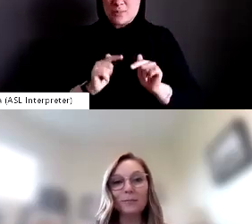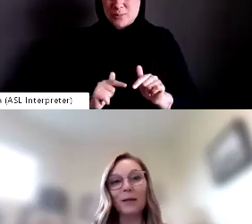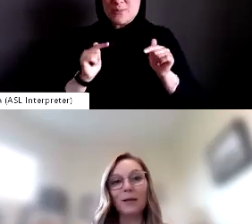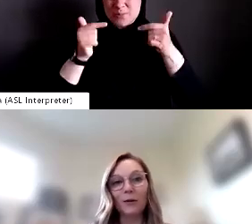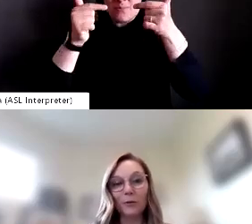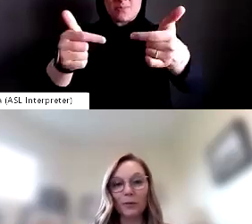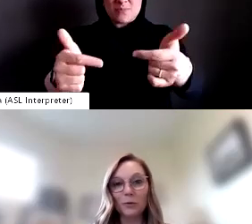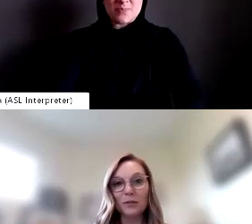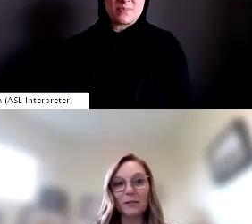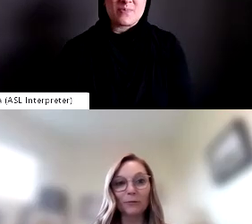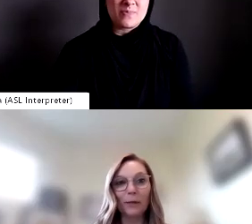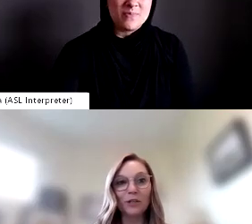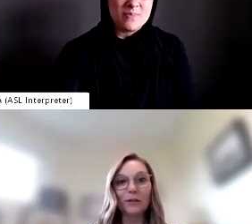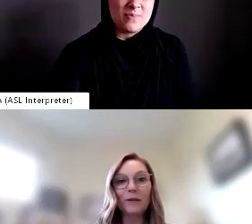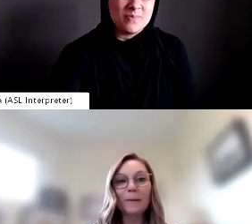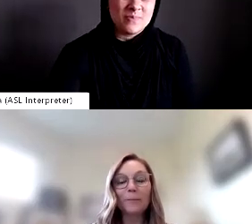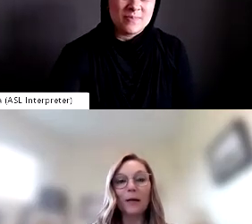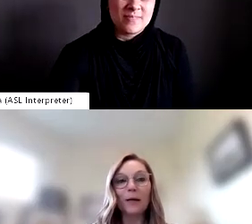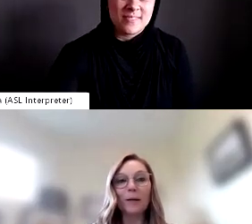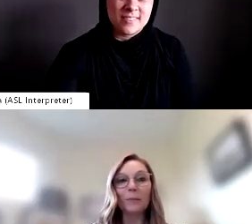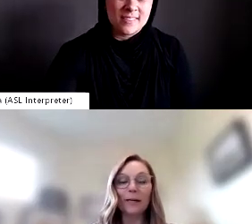website has many of the resources and information.